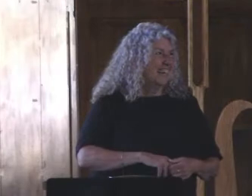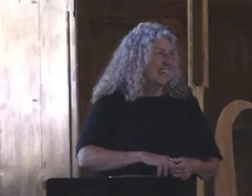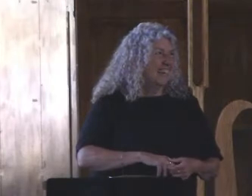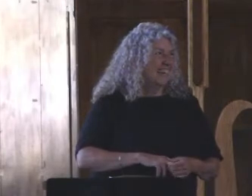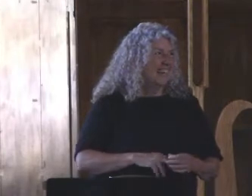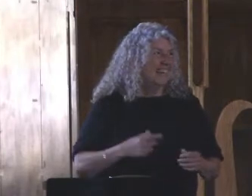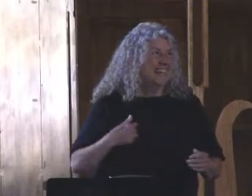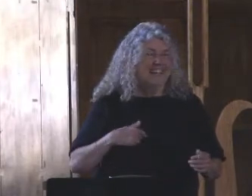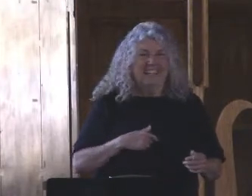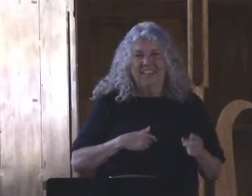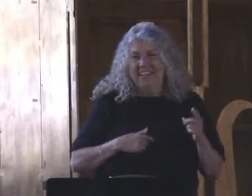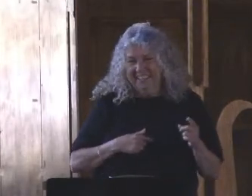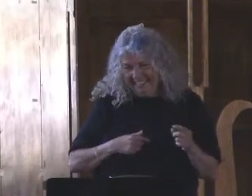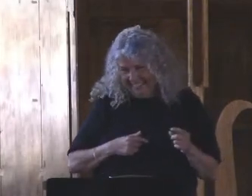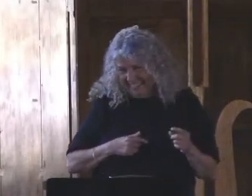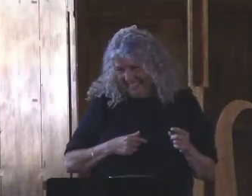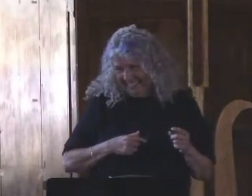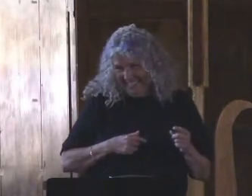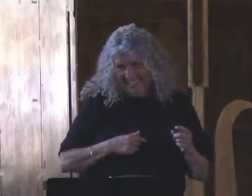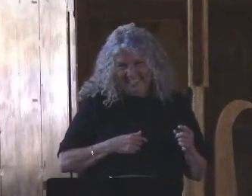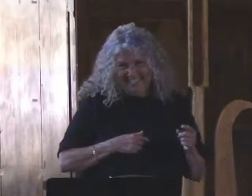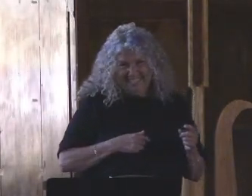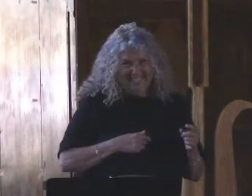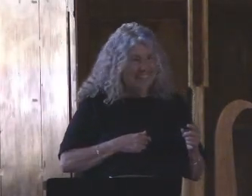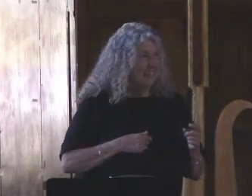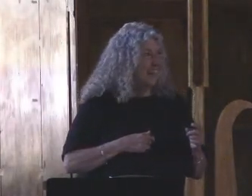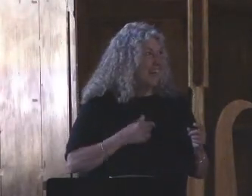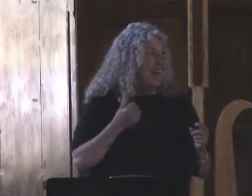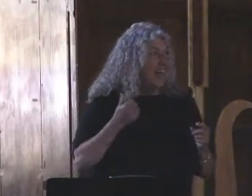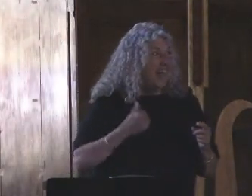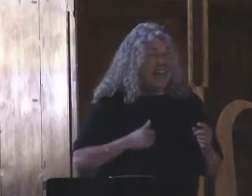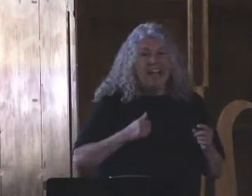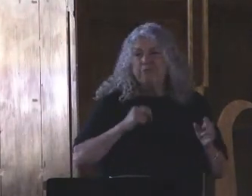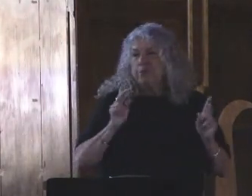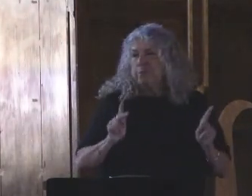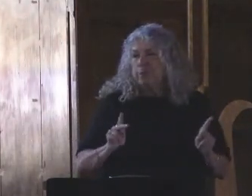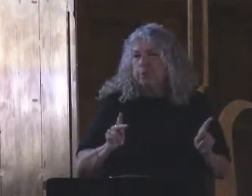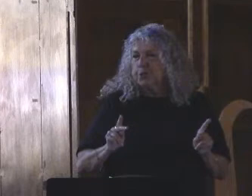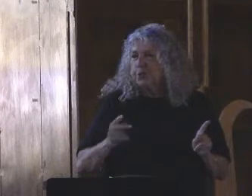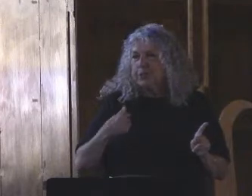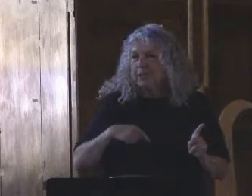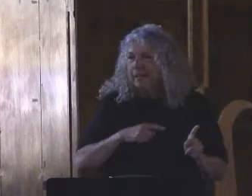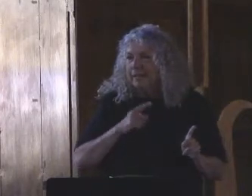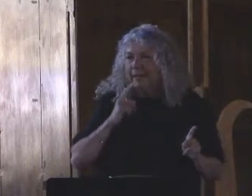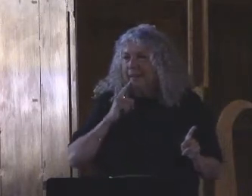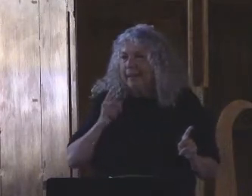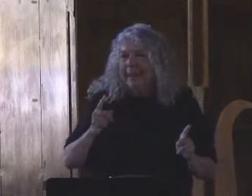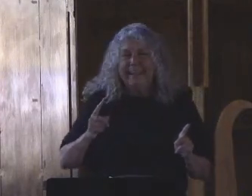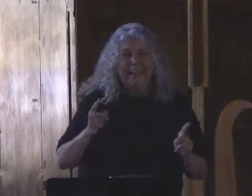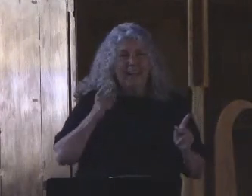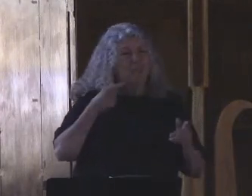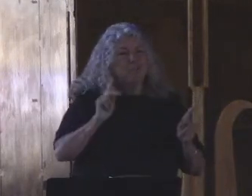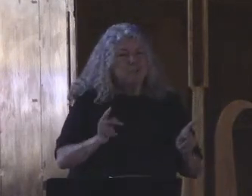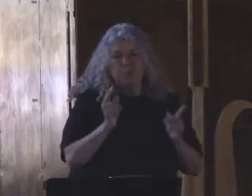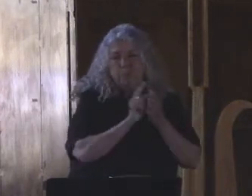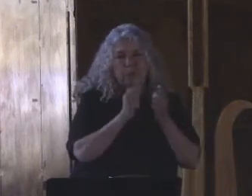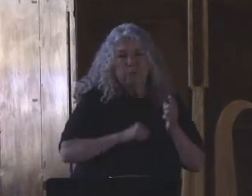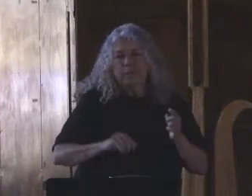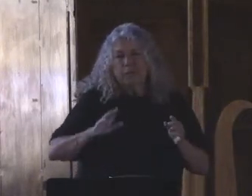We can't lose our faith in humanity. Every person we meet could be a child of peace, so hold out hope for